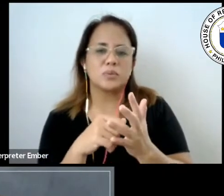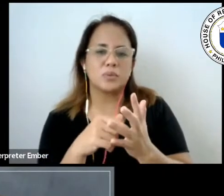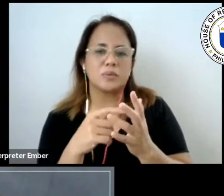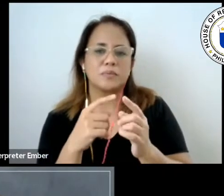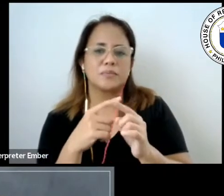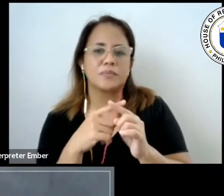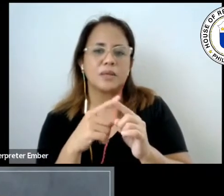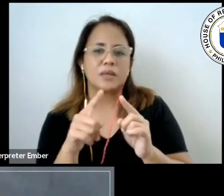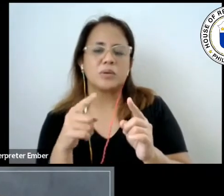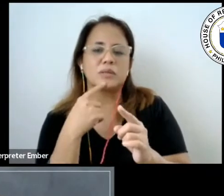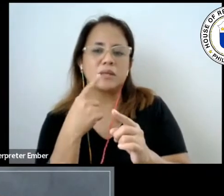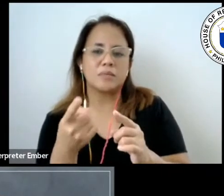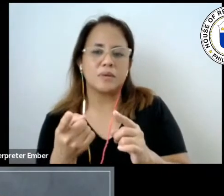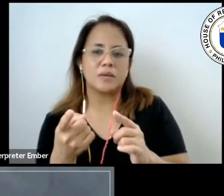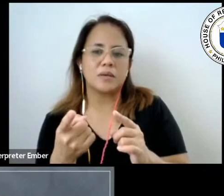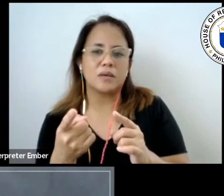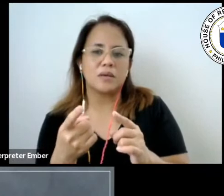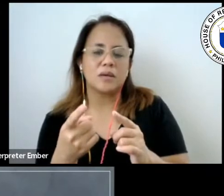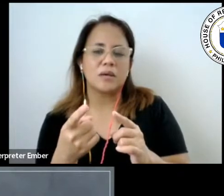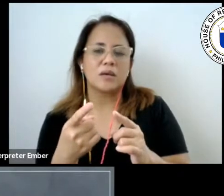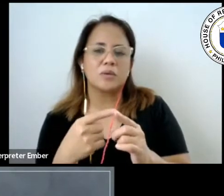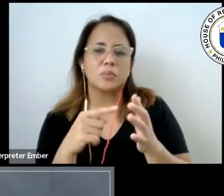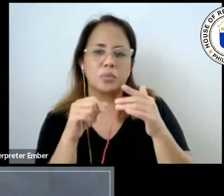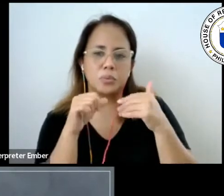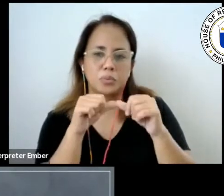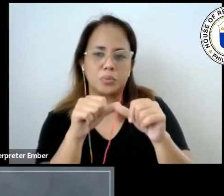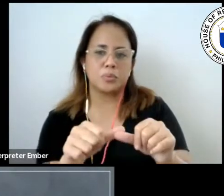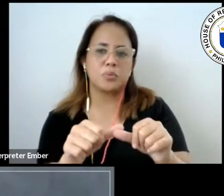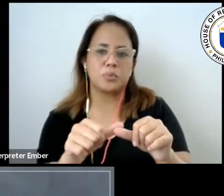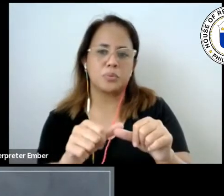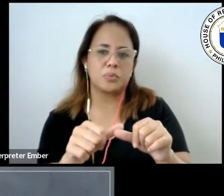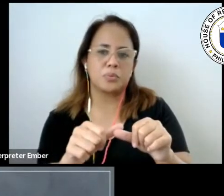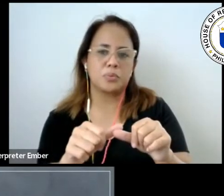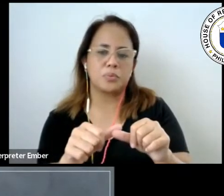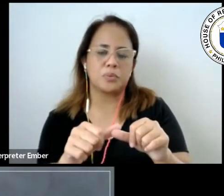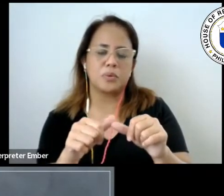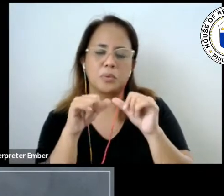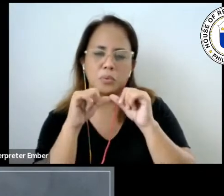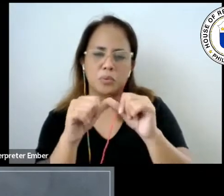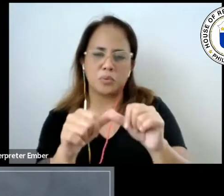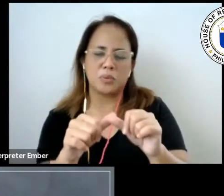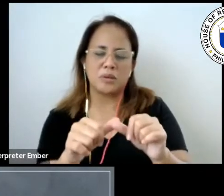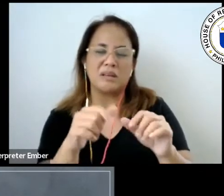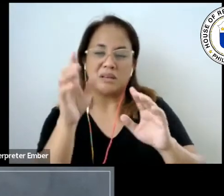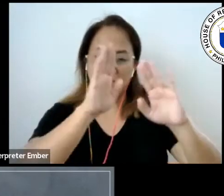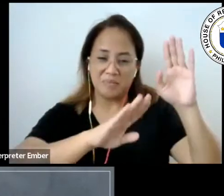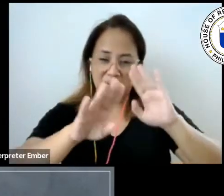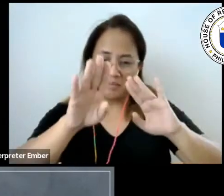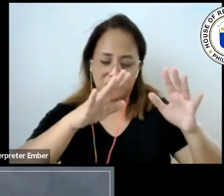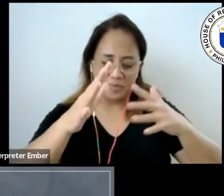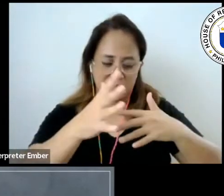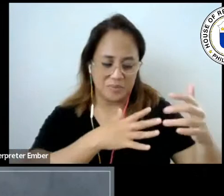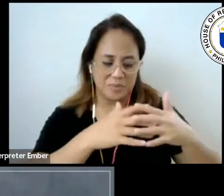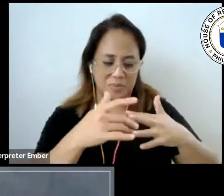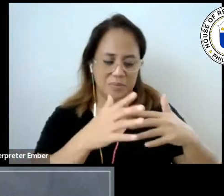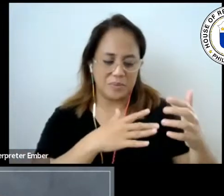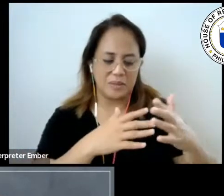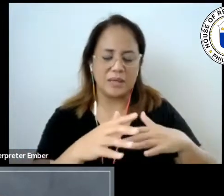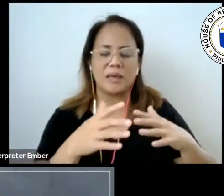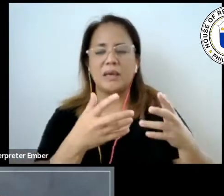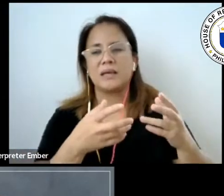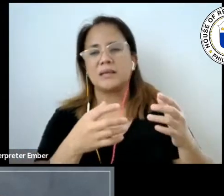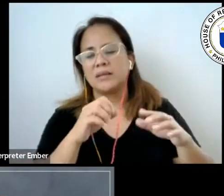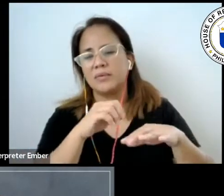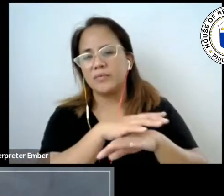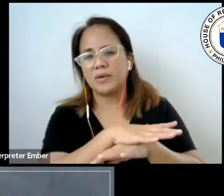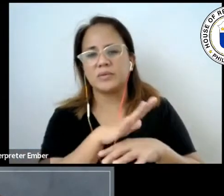here? Sinasabi ninyo na pagpatuloy natin ito, kahit na itong challenges na ito ay pwedeng makaapekto dun